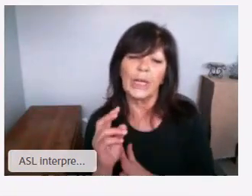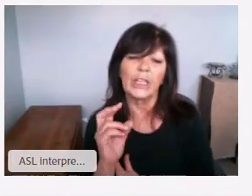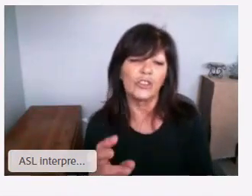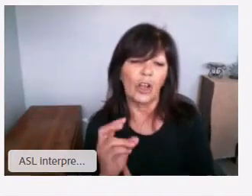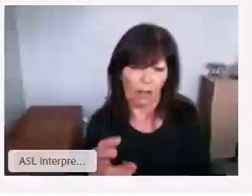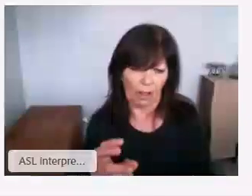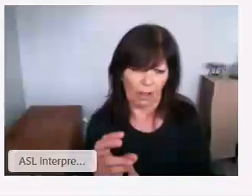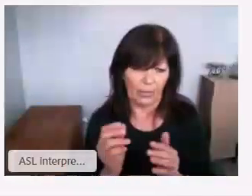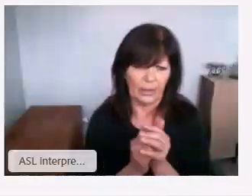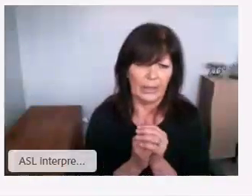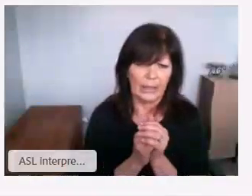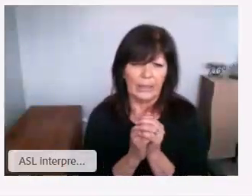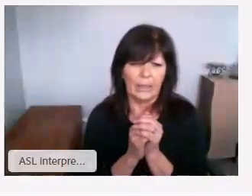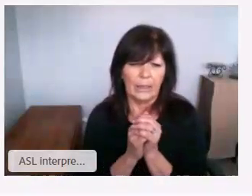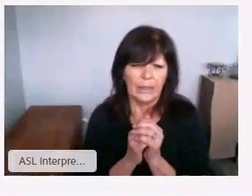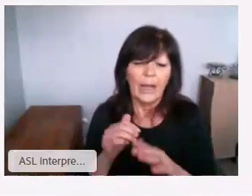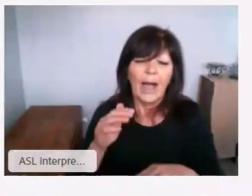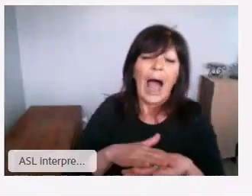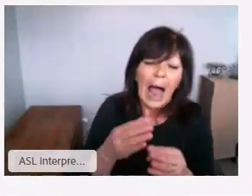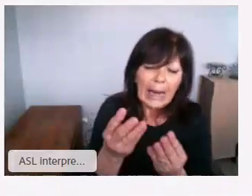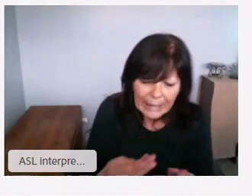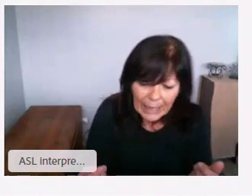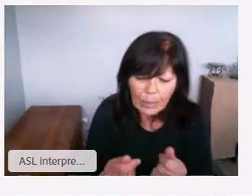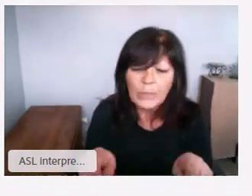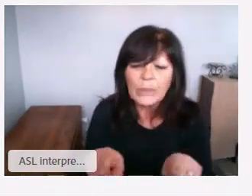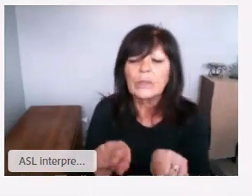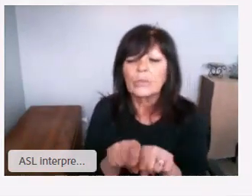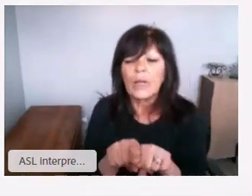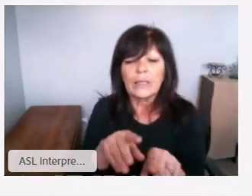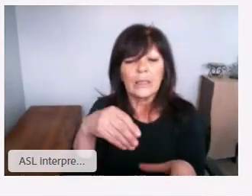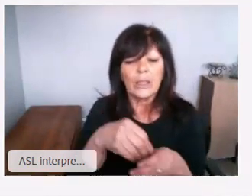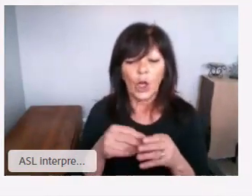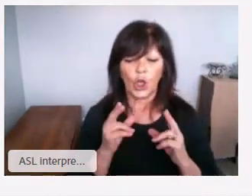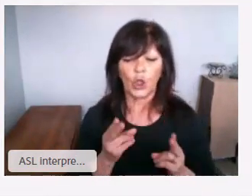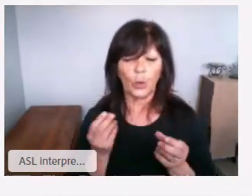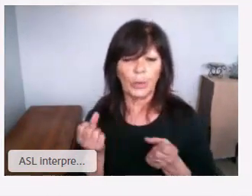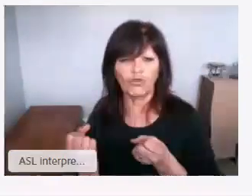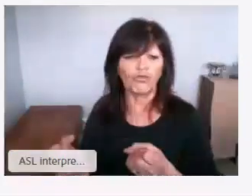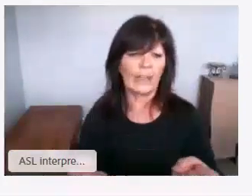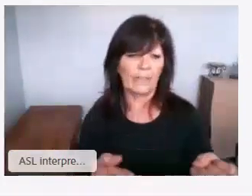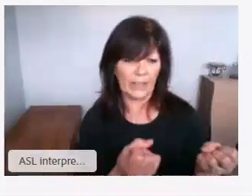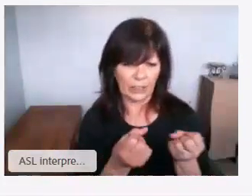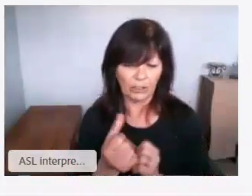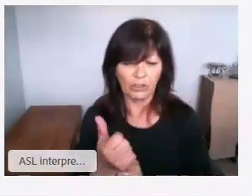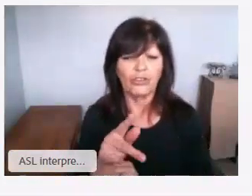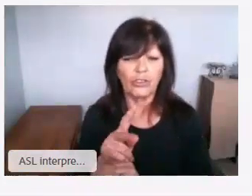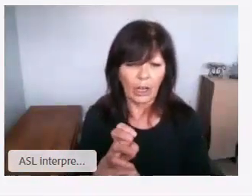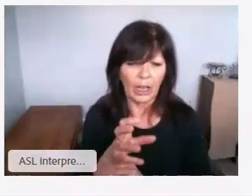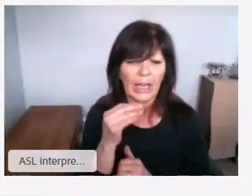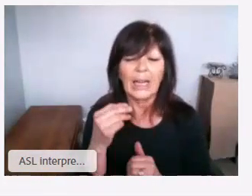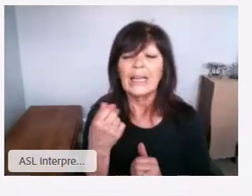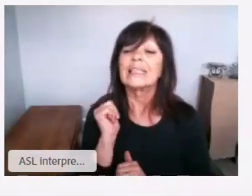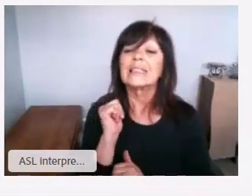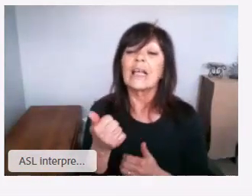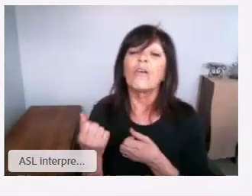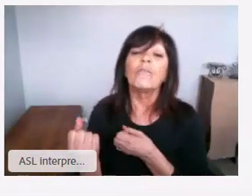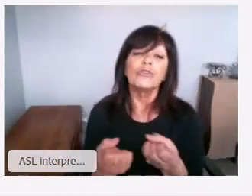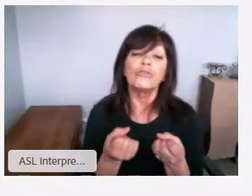zone on campus, as well as including a human-driven shuttle and the phasing in of a self-driven shuttle as